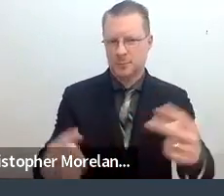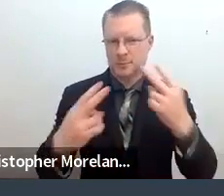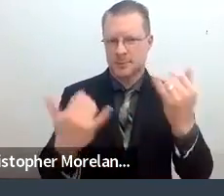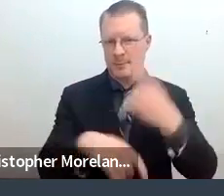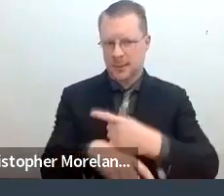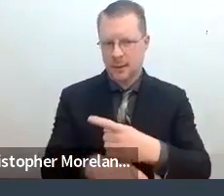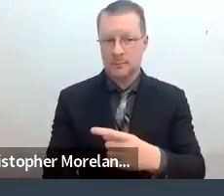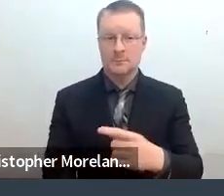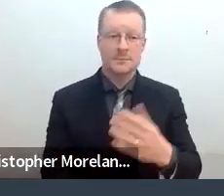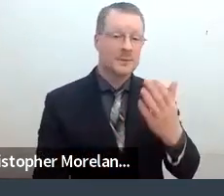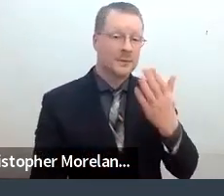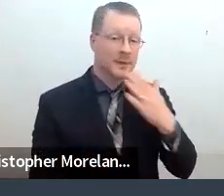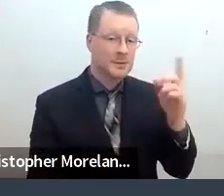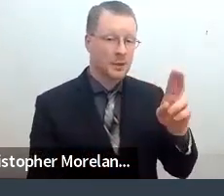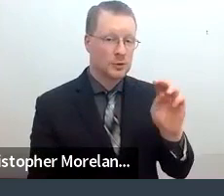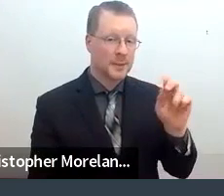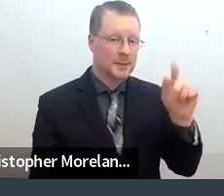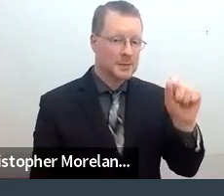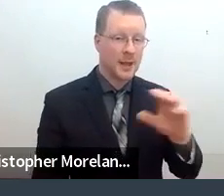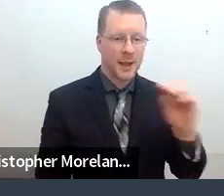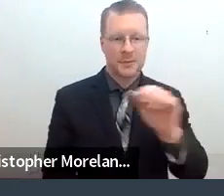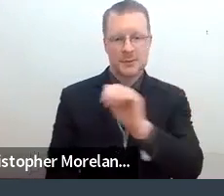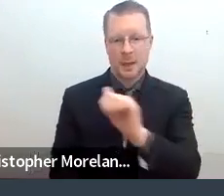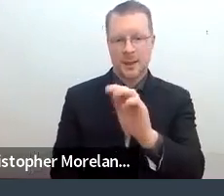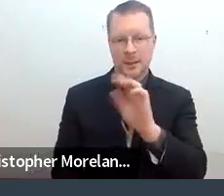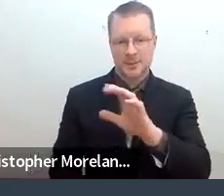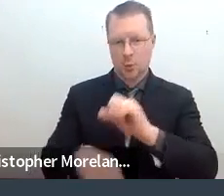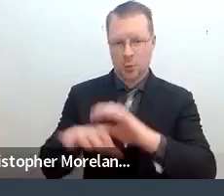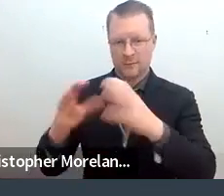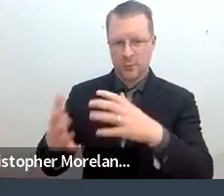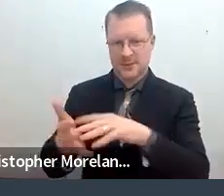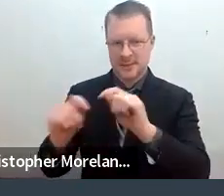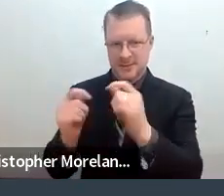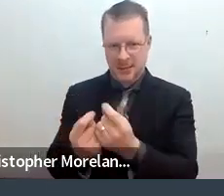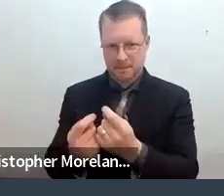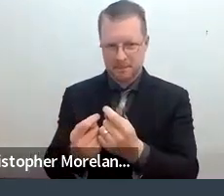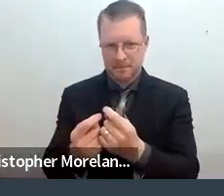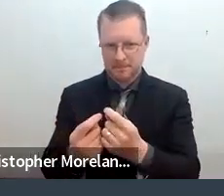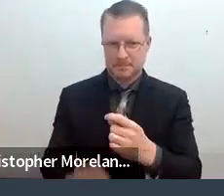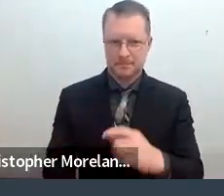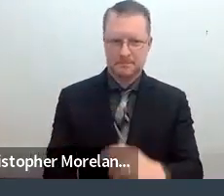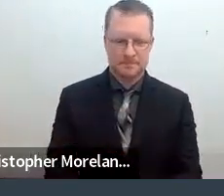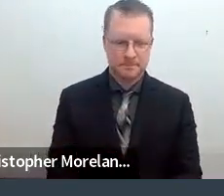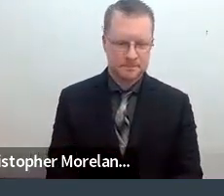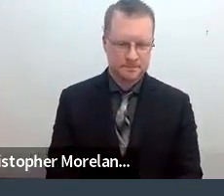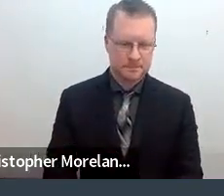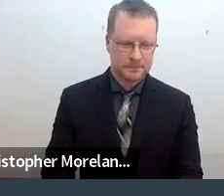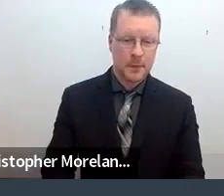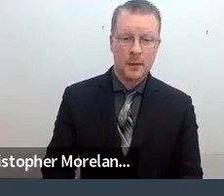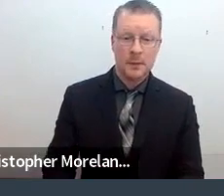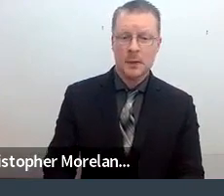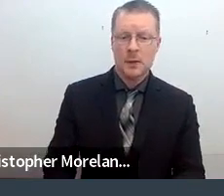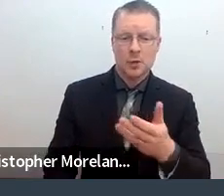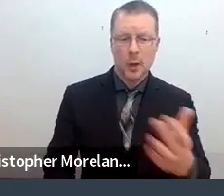I want to thank you for taking the time today to join us. I want to thank Dr. Meeks and the AAMC workforce team.